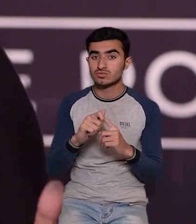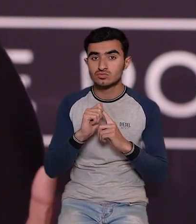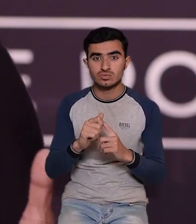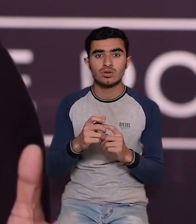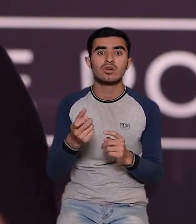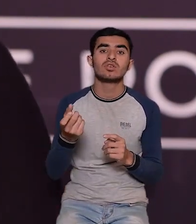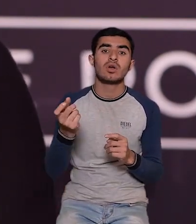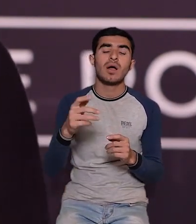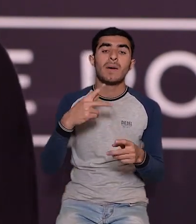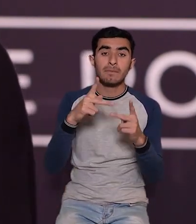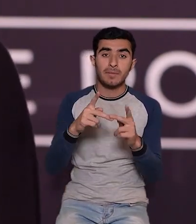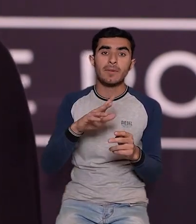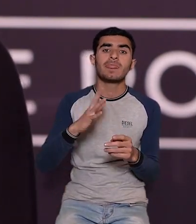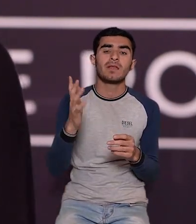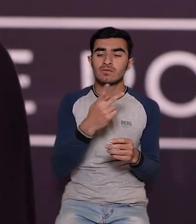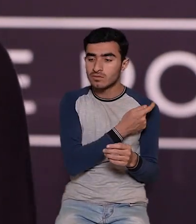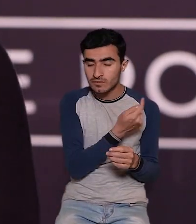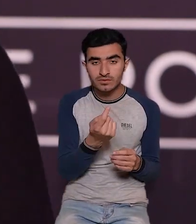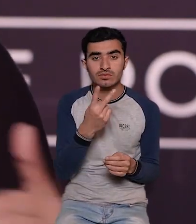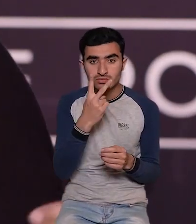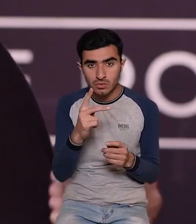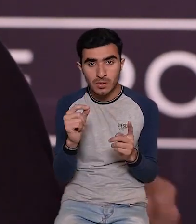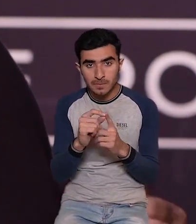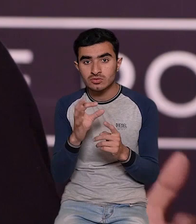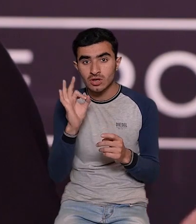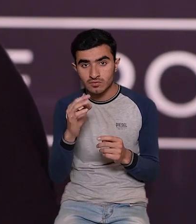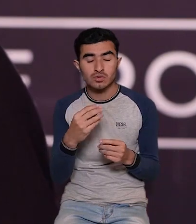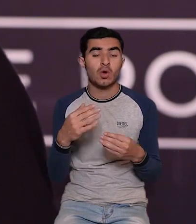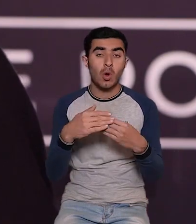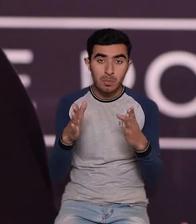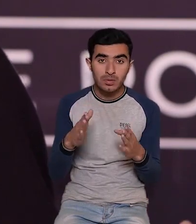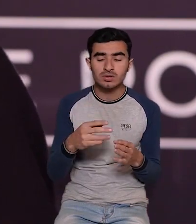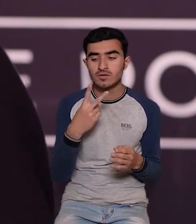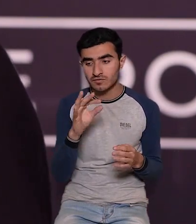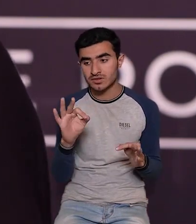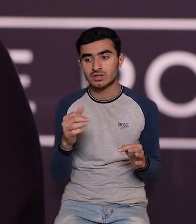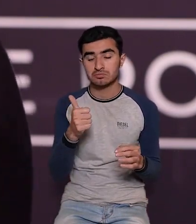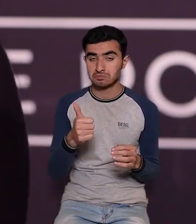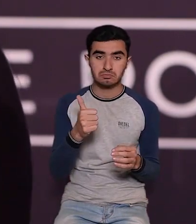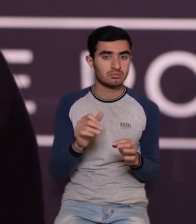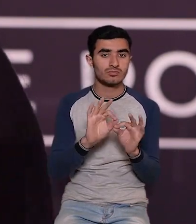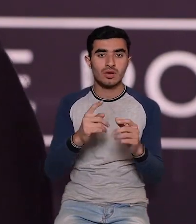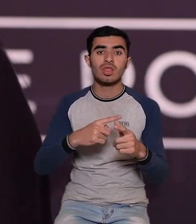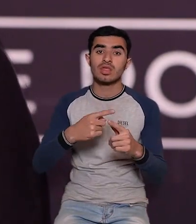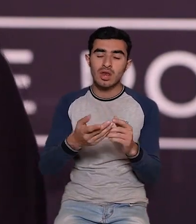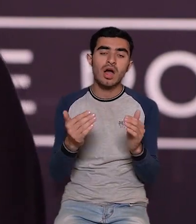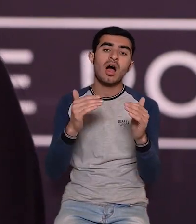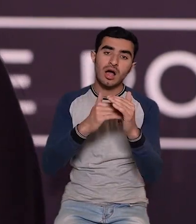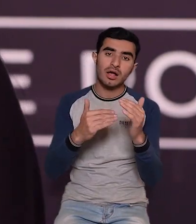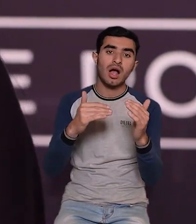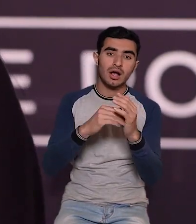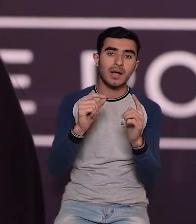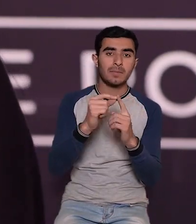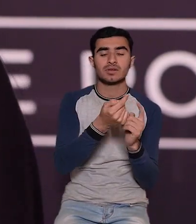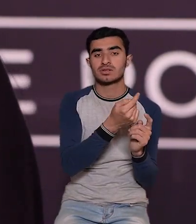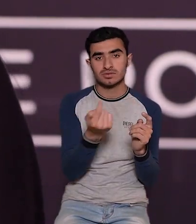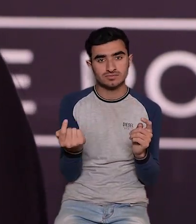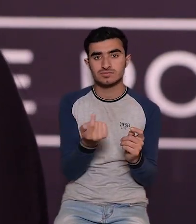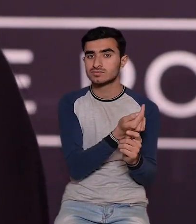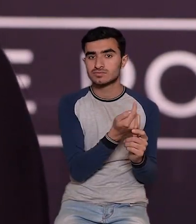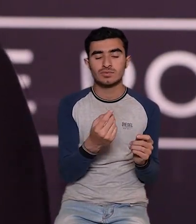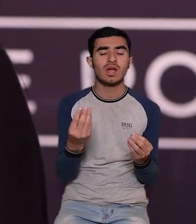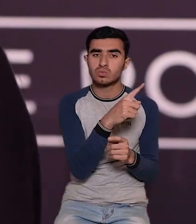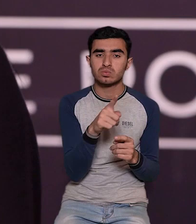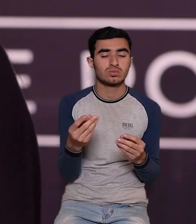was impeccable so that nobody stopped, but it's like open and free access to everybody, to people coming in and out of Pakistan for